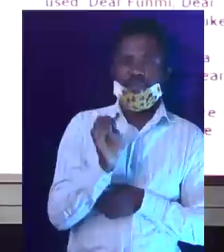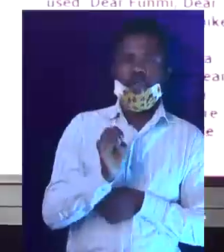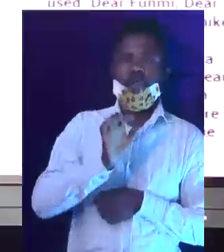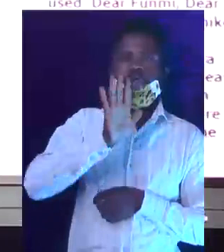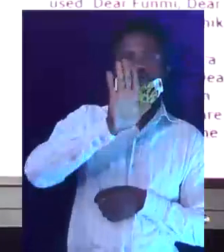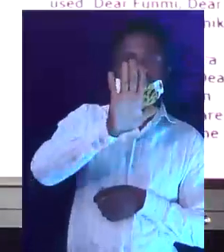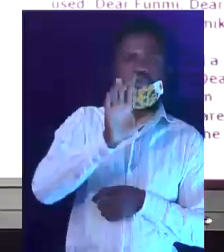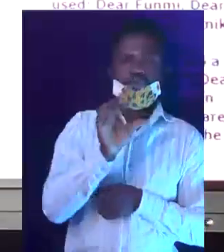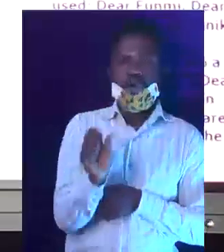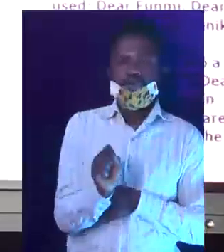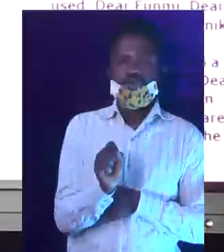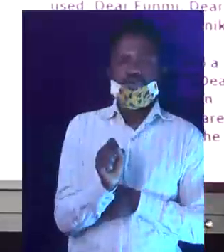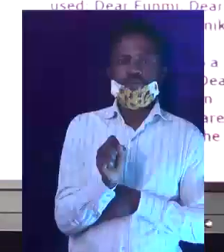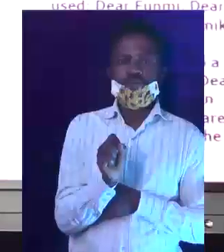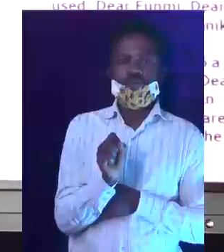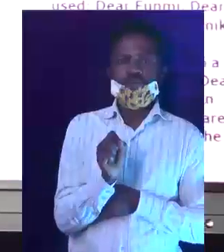Yours.